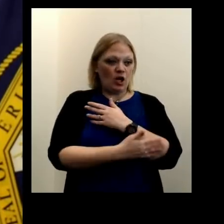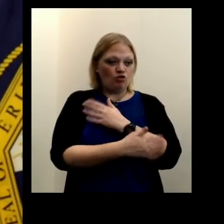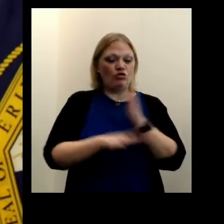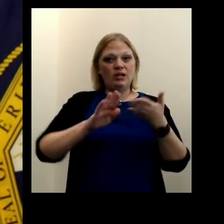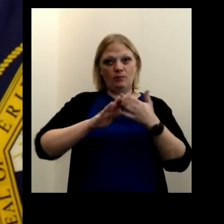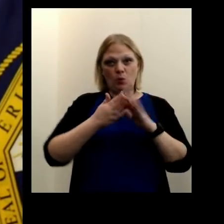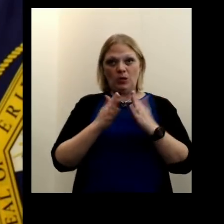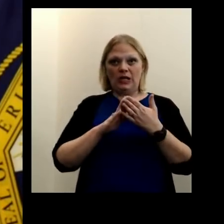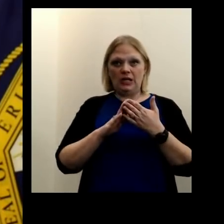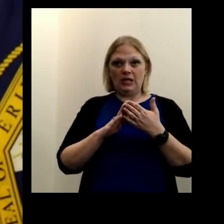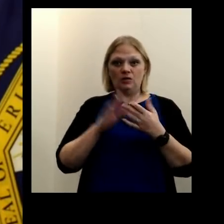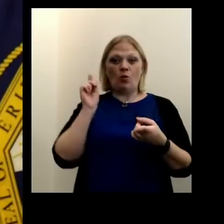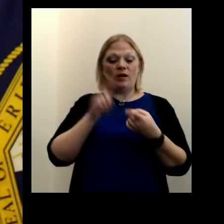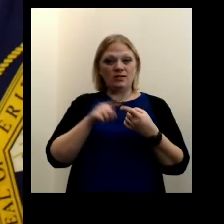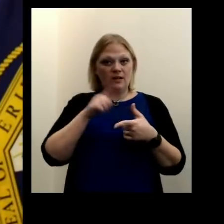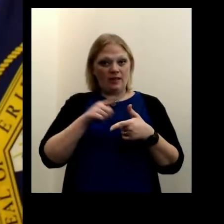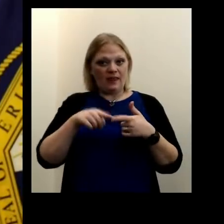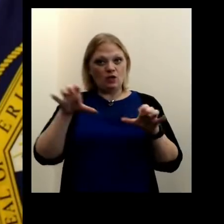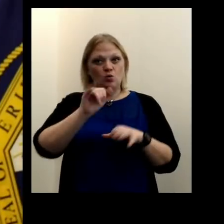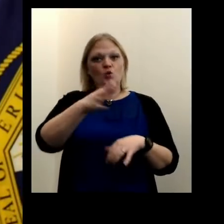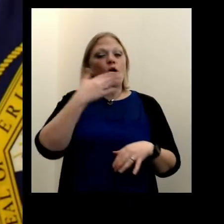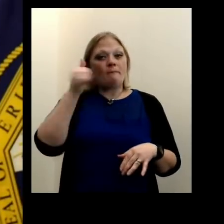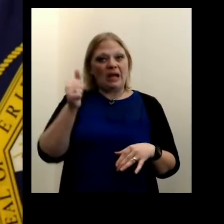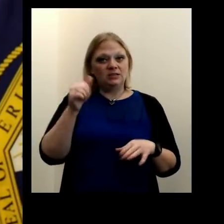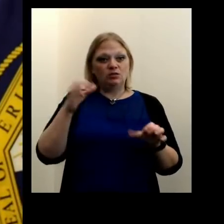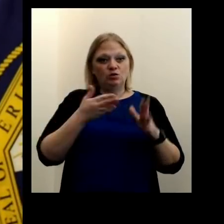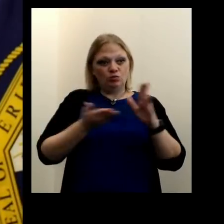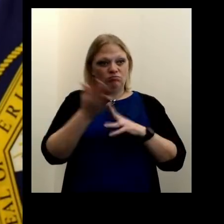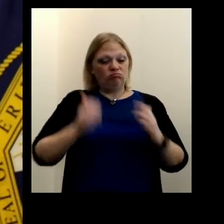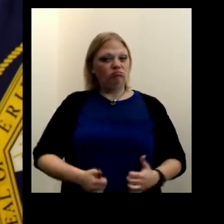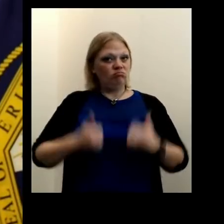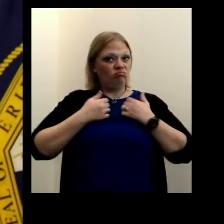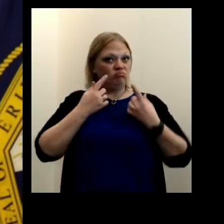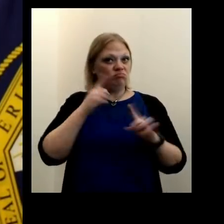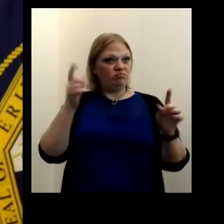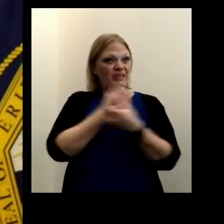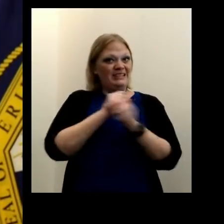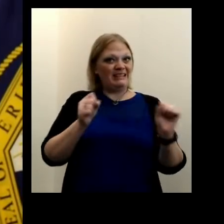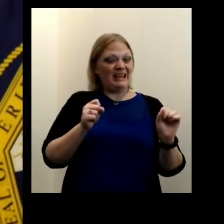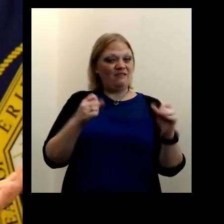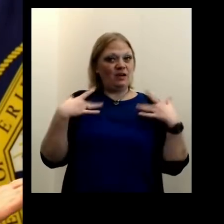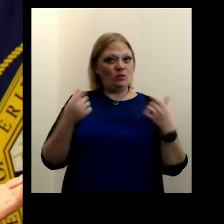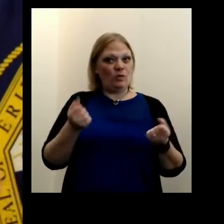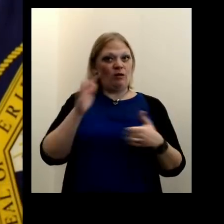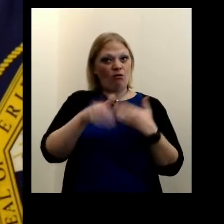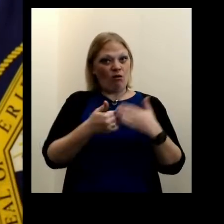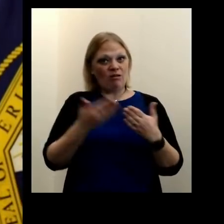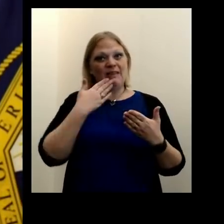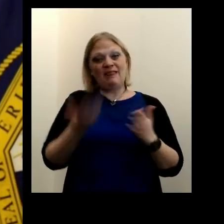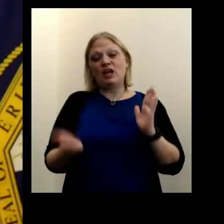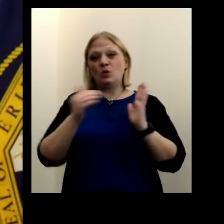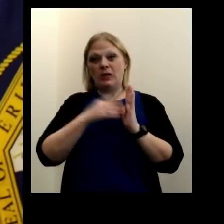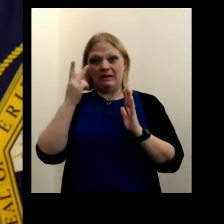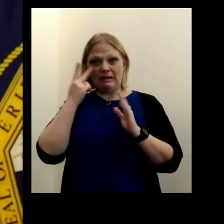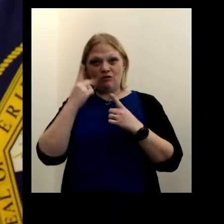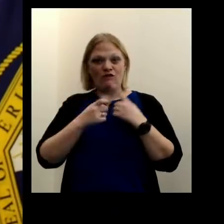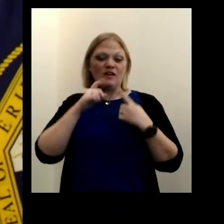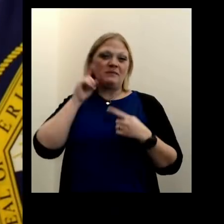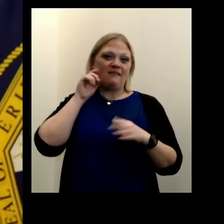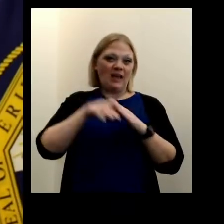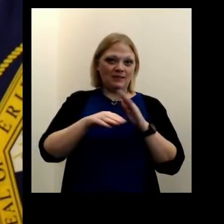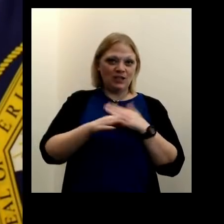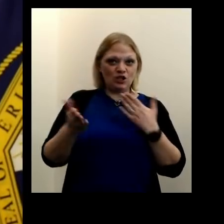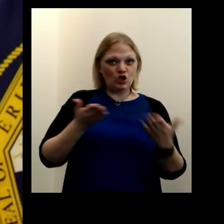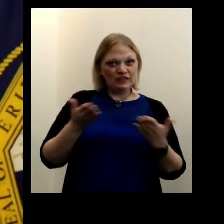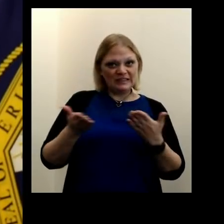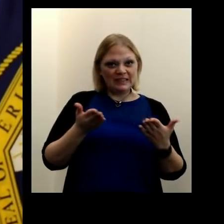community. So until then, let's do our best to get through this and be safe and well all. Once again, thank you, Kendra Schmidt from Deaf Access